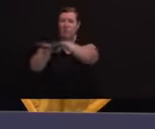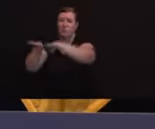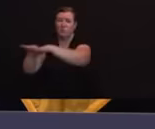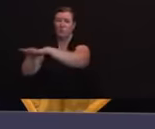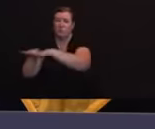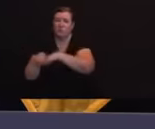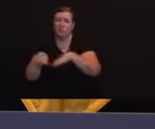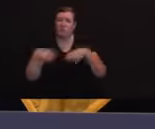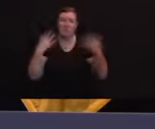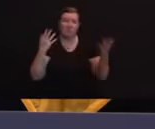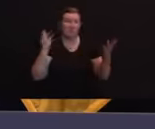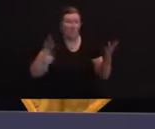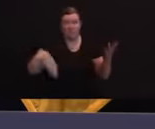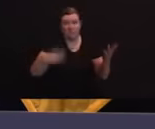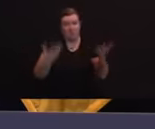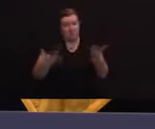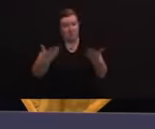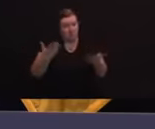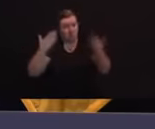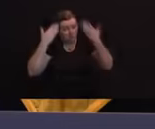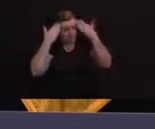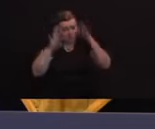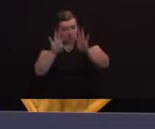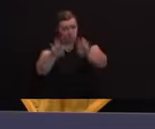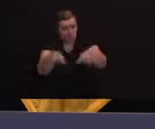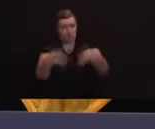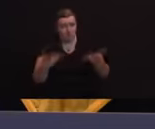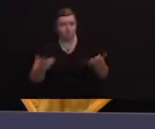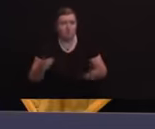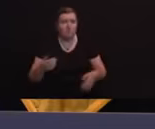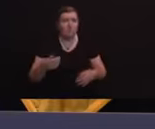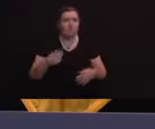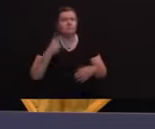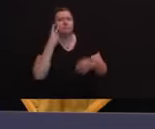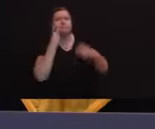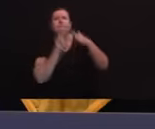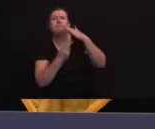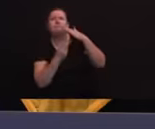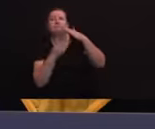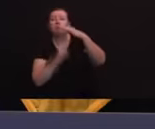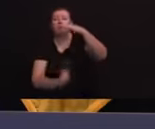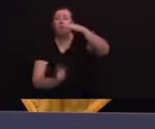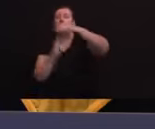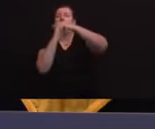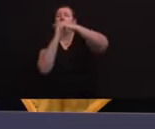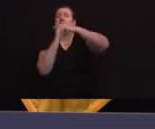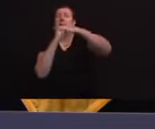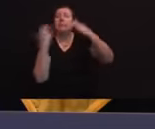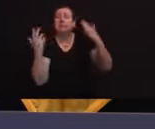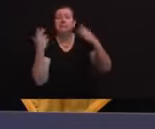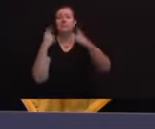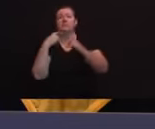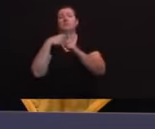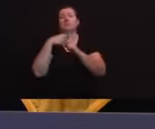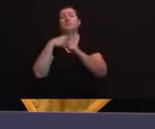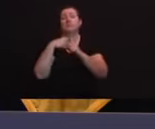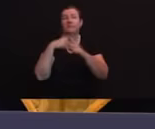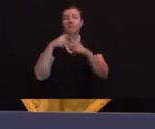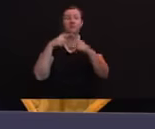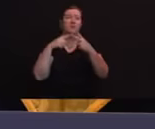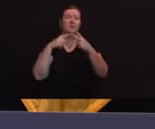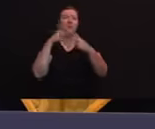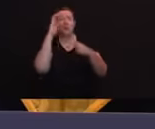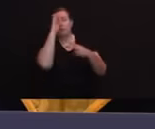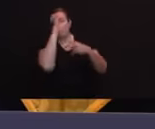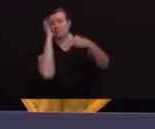I looked at this morning a bunch of different modeling on where cases peak, hospitalizations peak, and it depends on our behavior and it depends on the model.